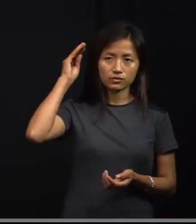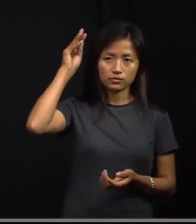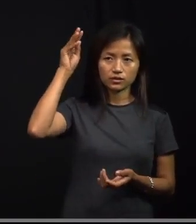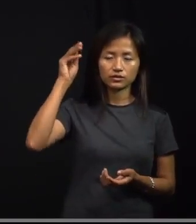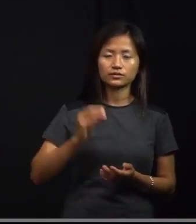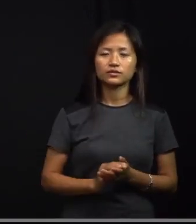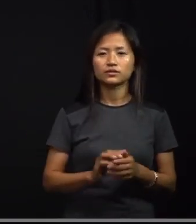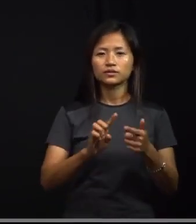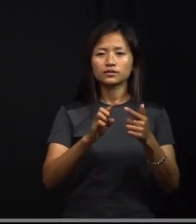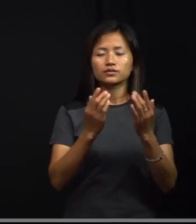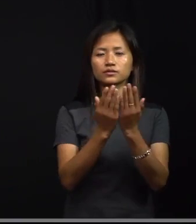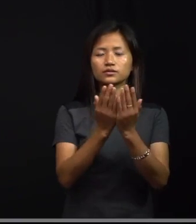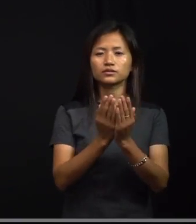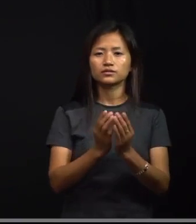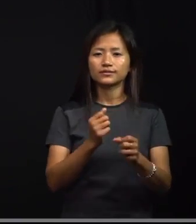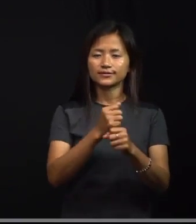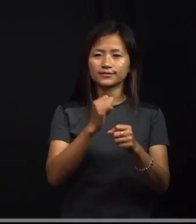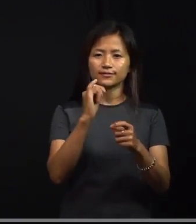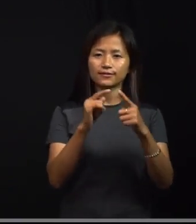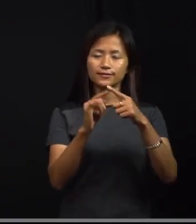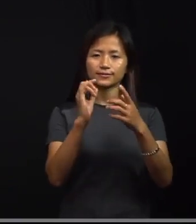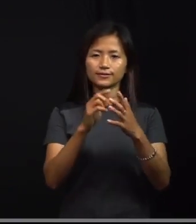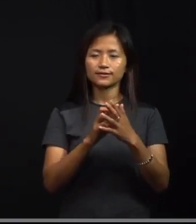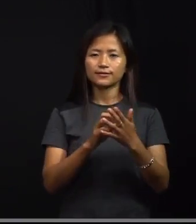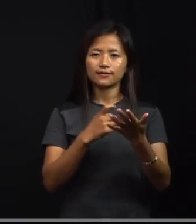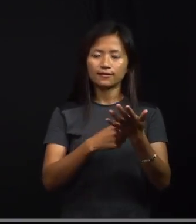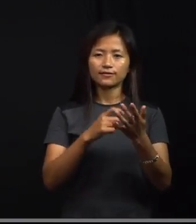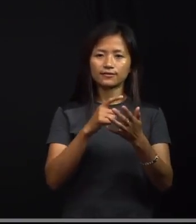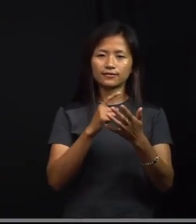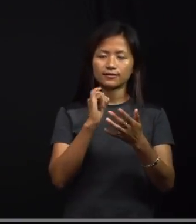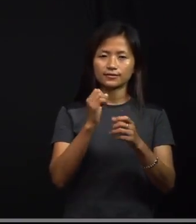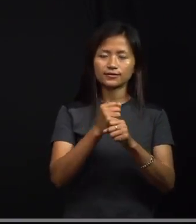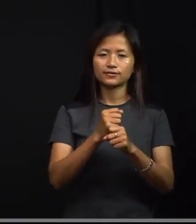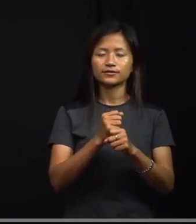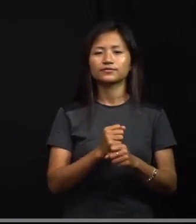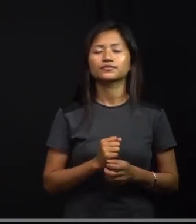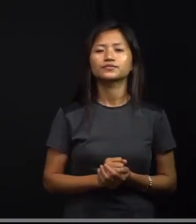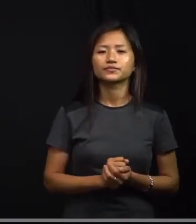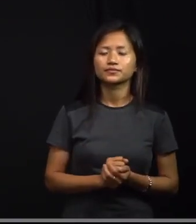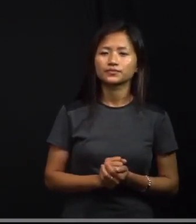look into this, the Gita, the Rig Veda and Kautilya, these are